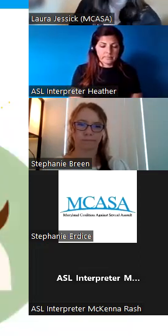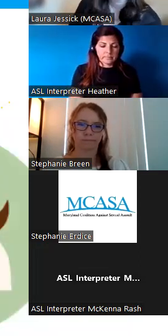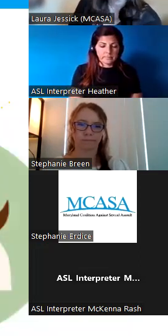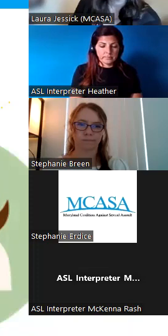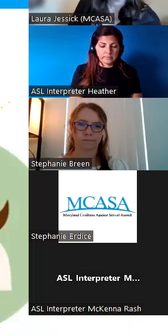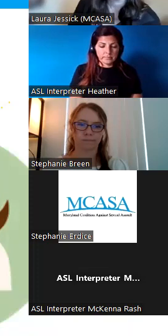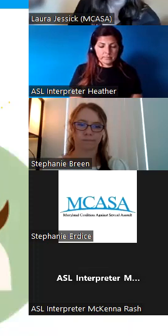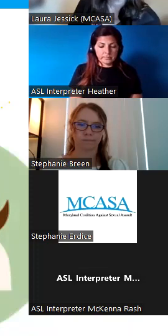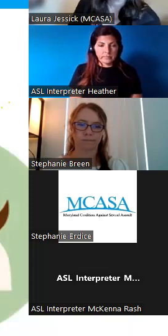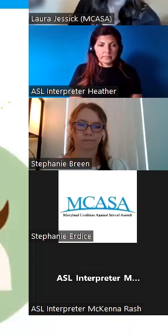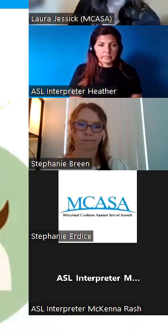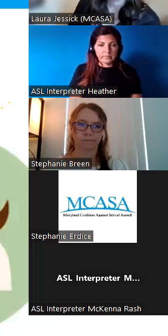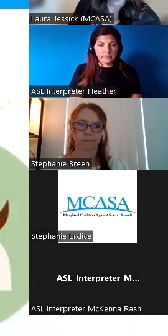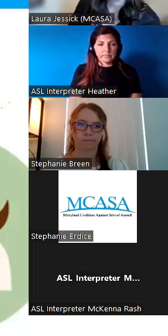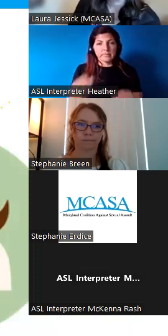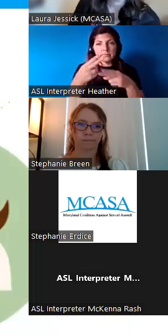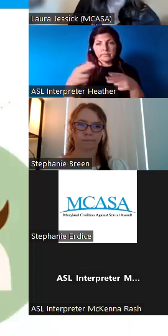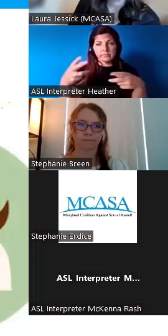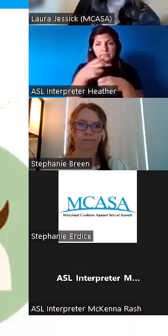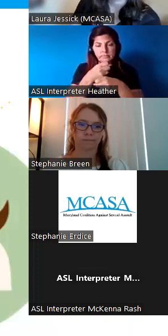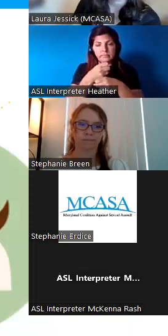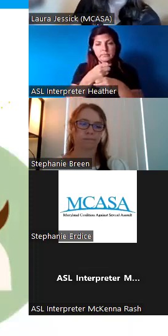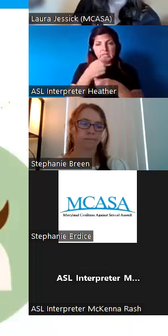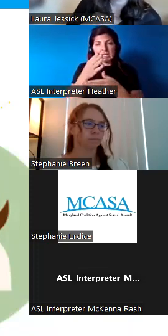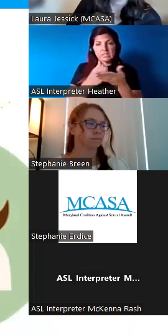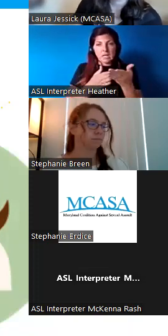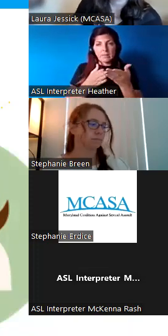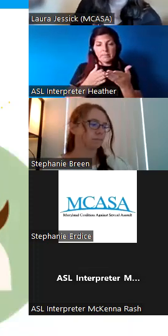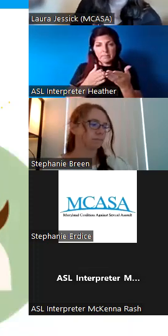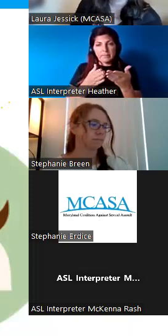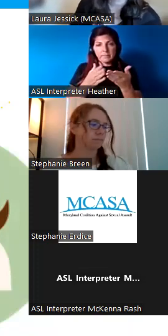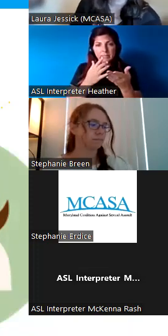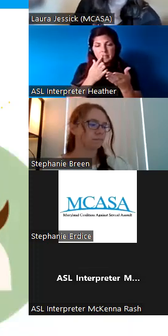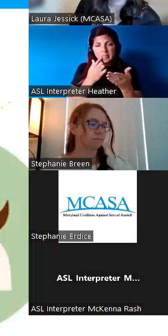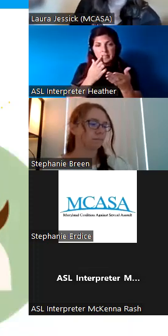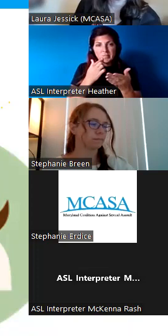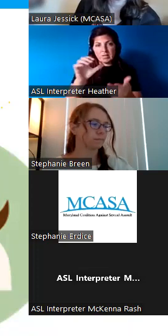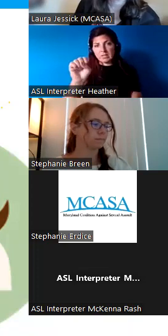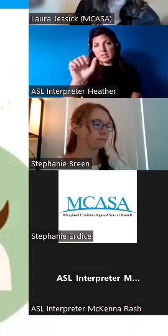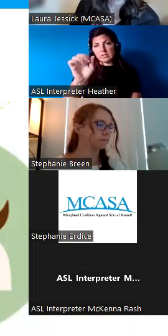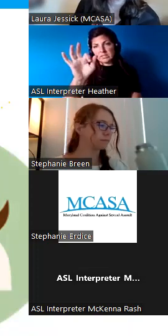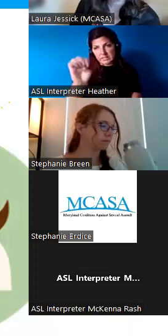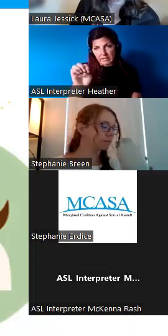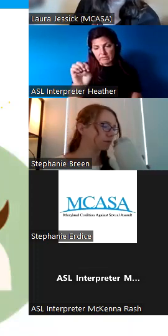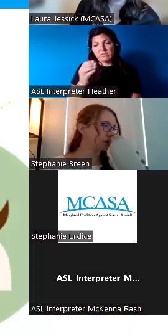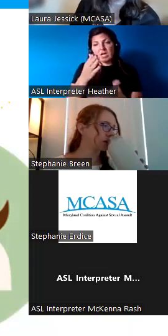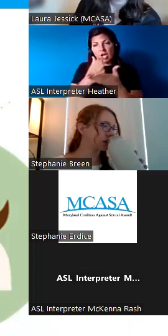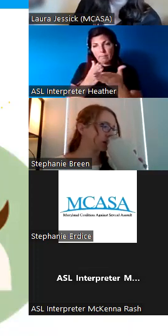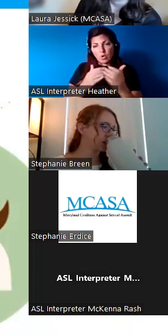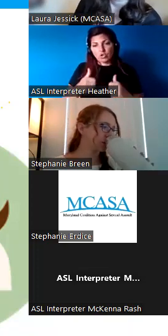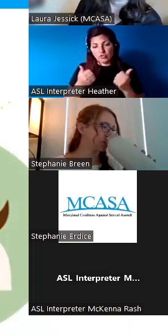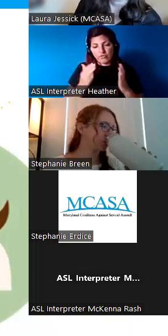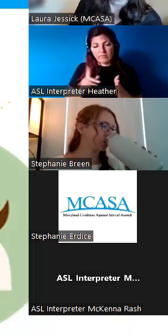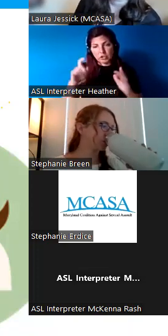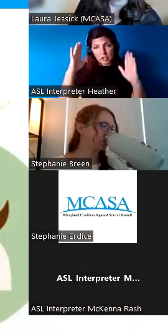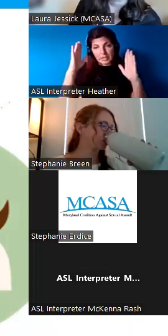So briefly, I want to go over some components survivors should expect, or components of the exam that survivors should expect